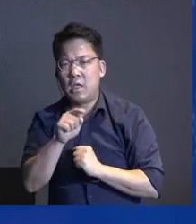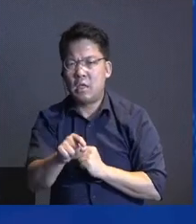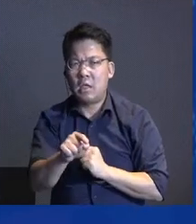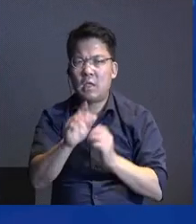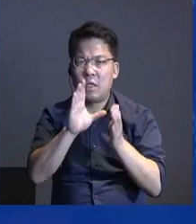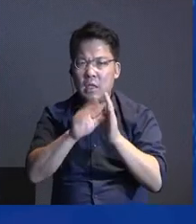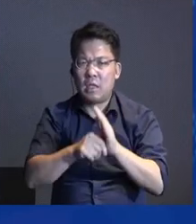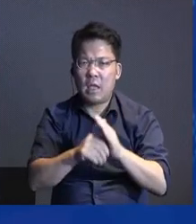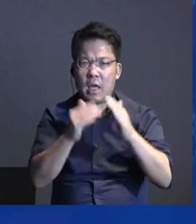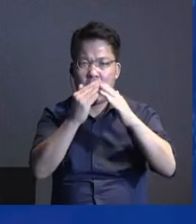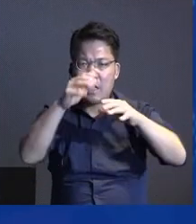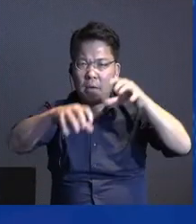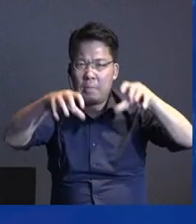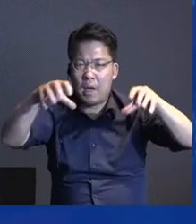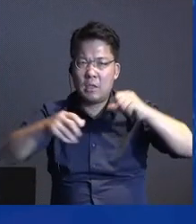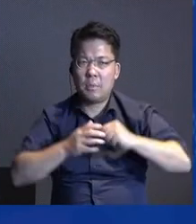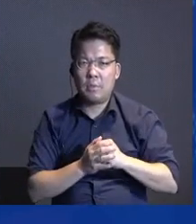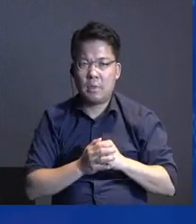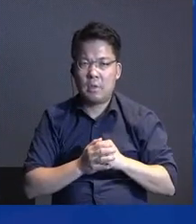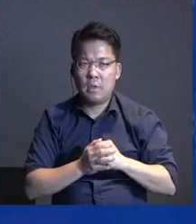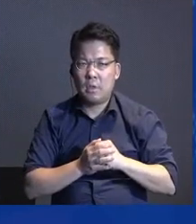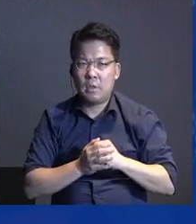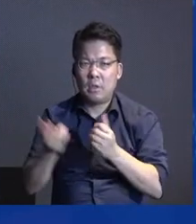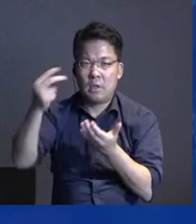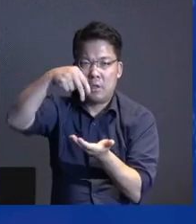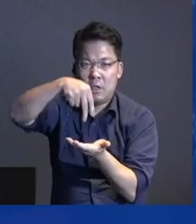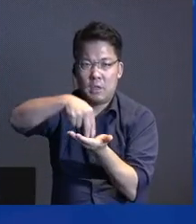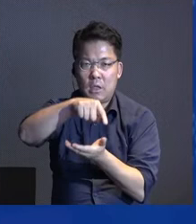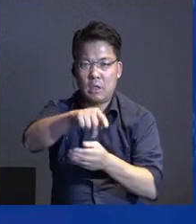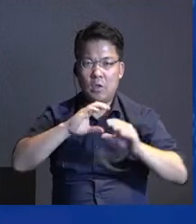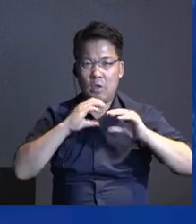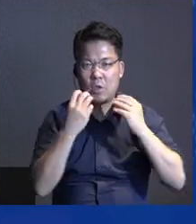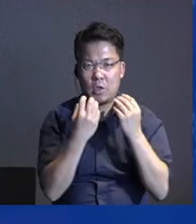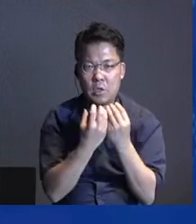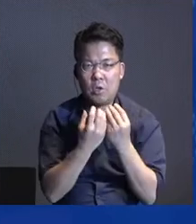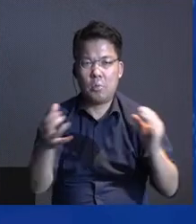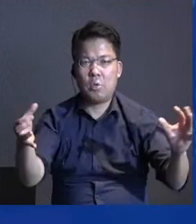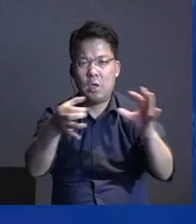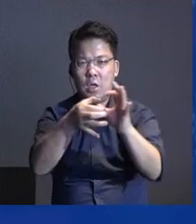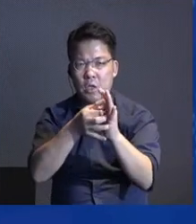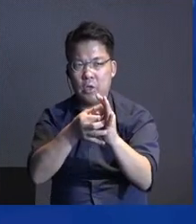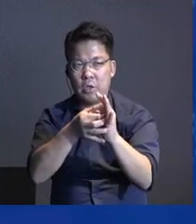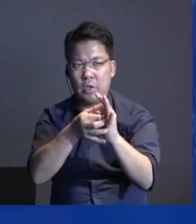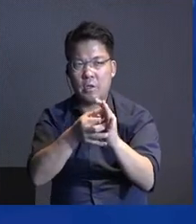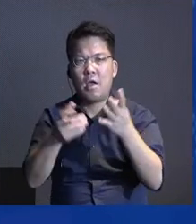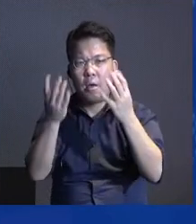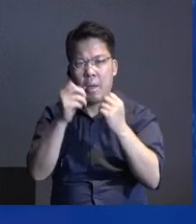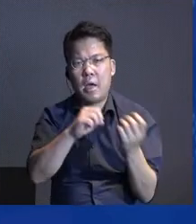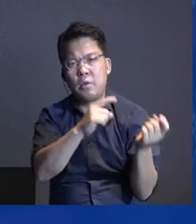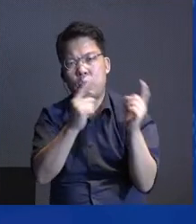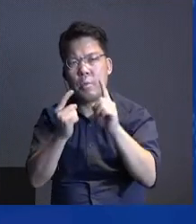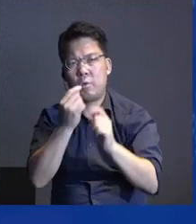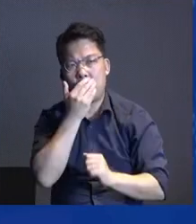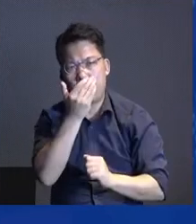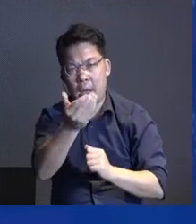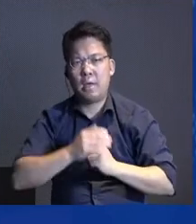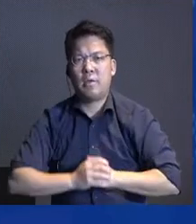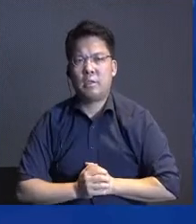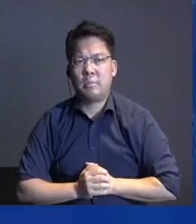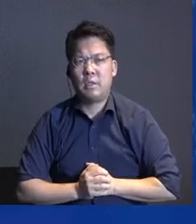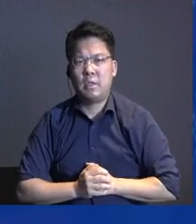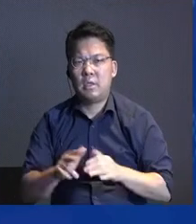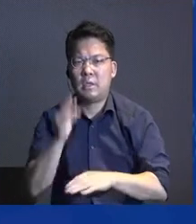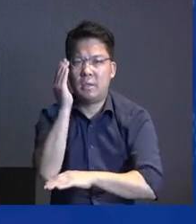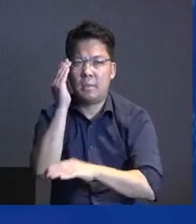community to such ever-changing situation. That is the end of my presentation. Thank you for listening. Thank